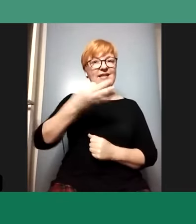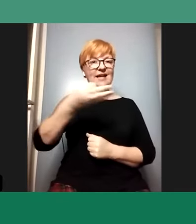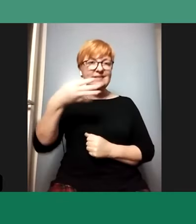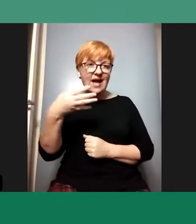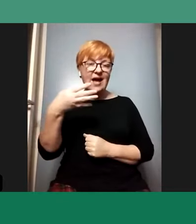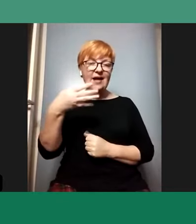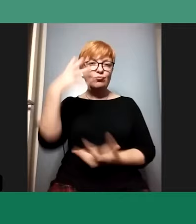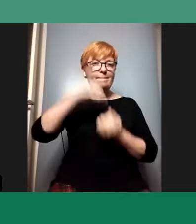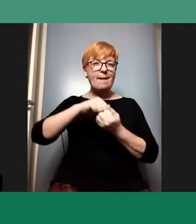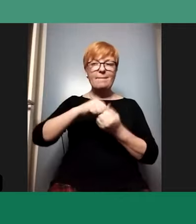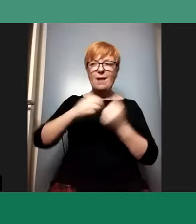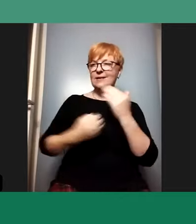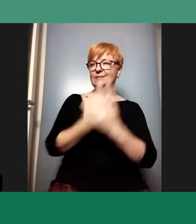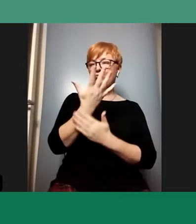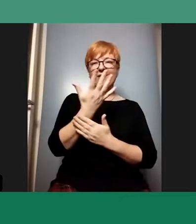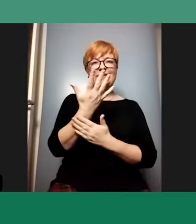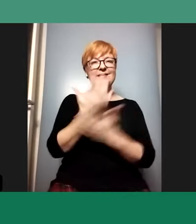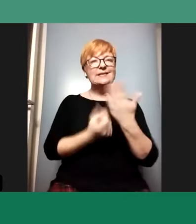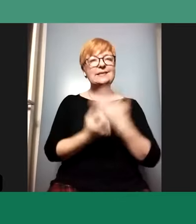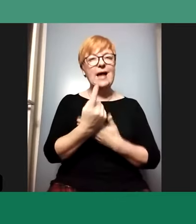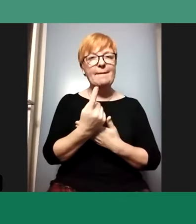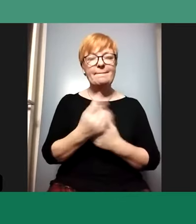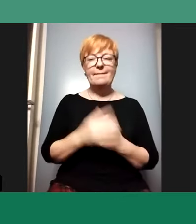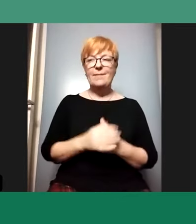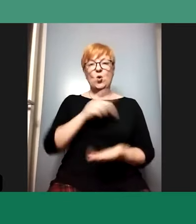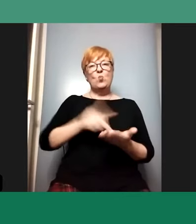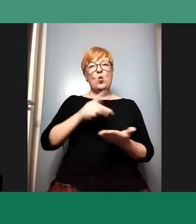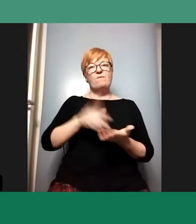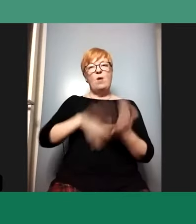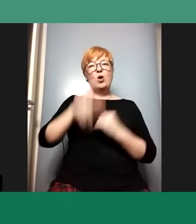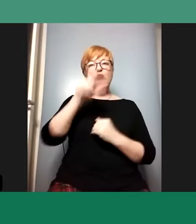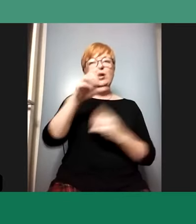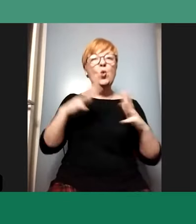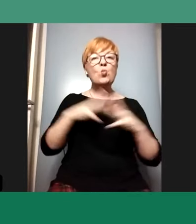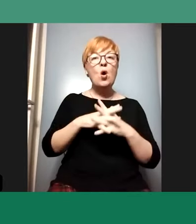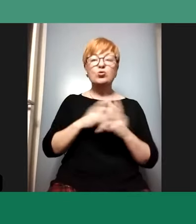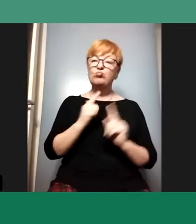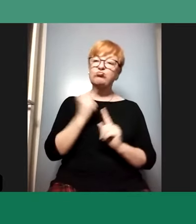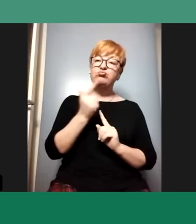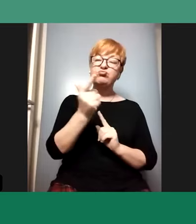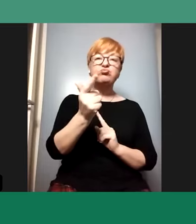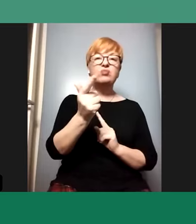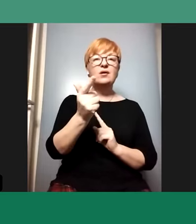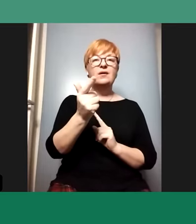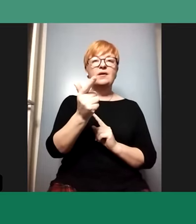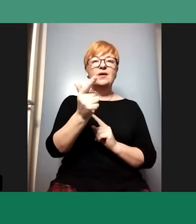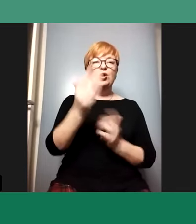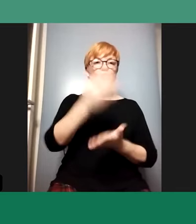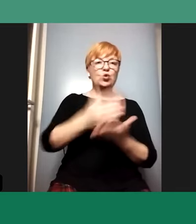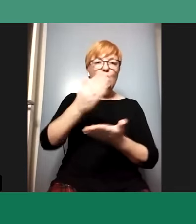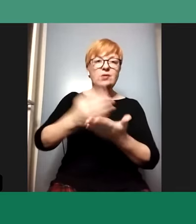springtime? I used to walk from Cricklewood to Marylebone High Street to cut up meat to punch out